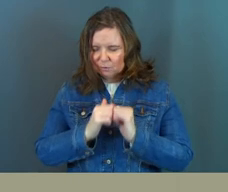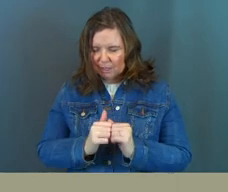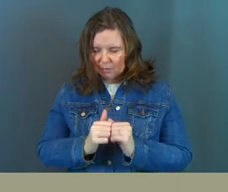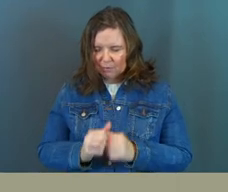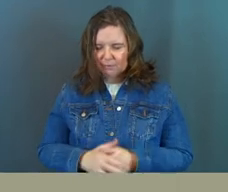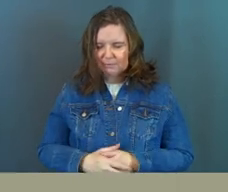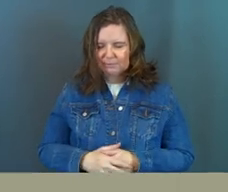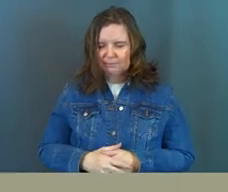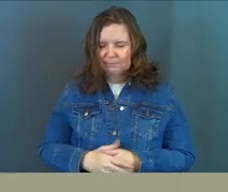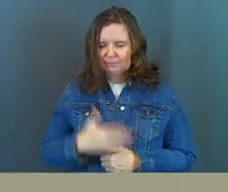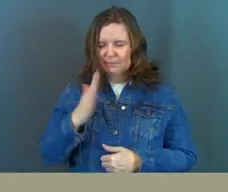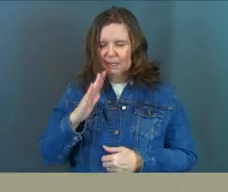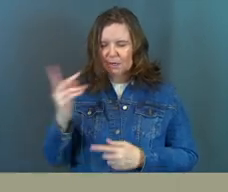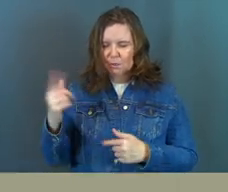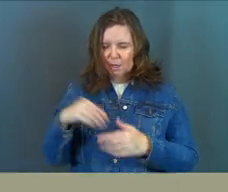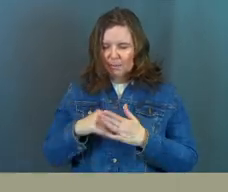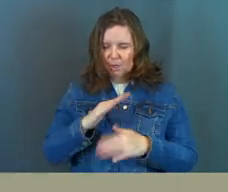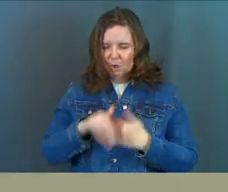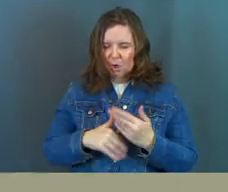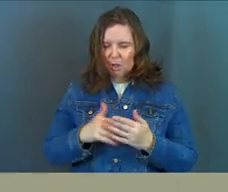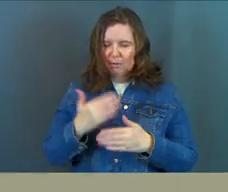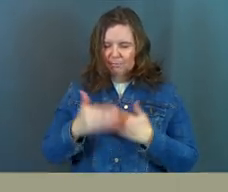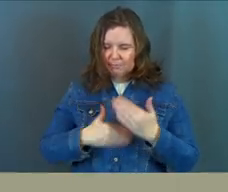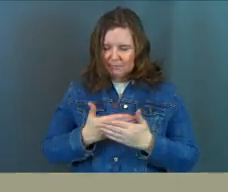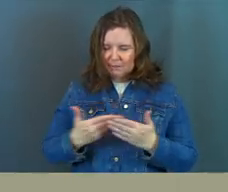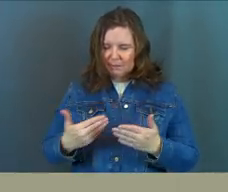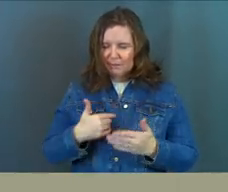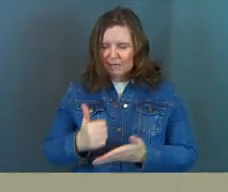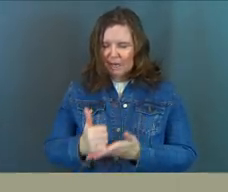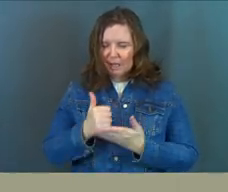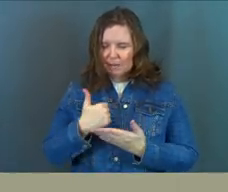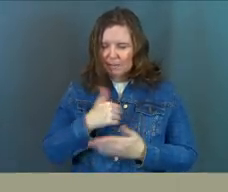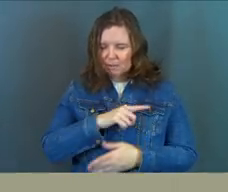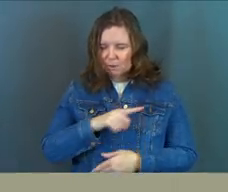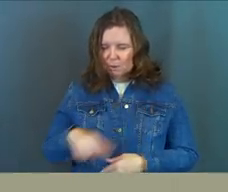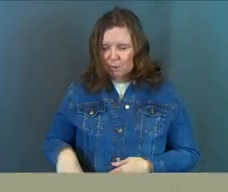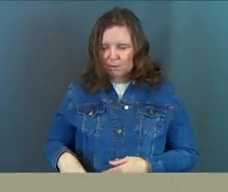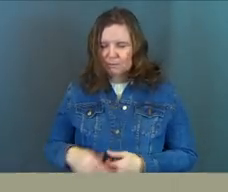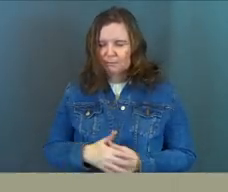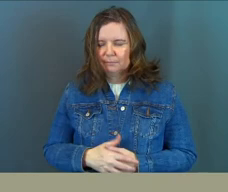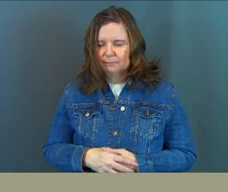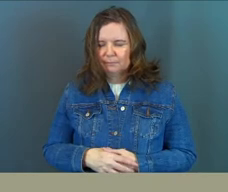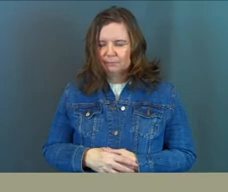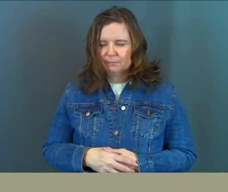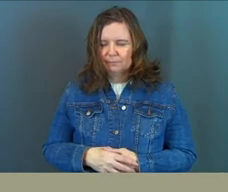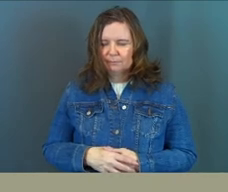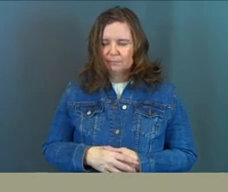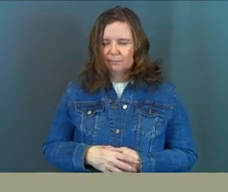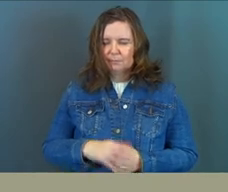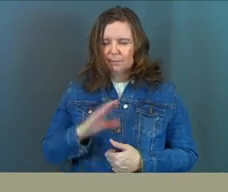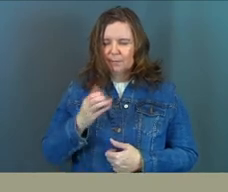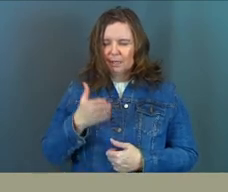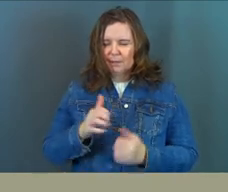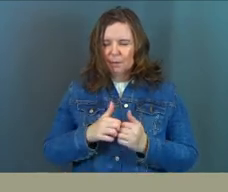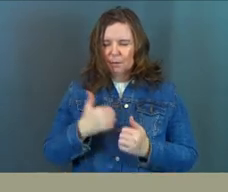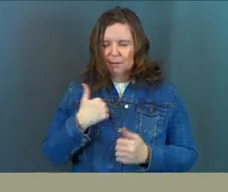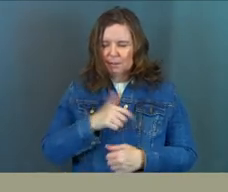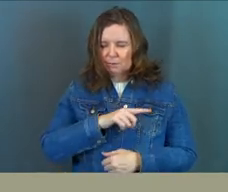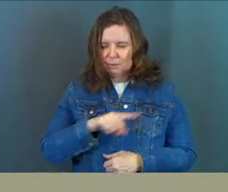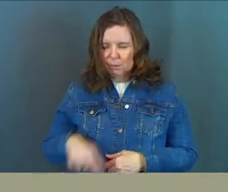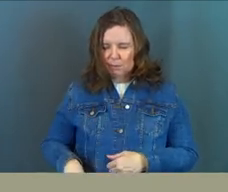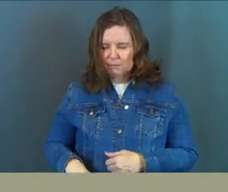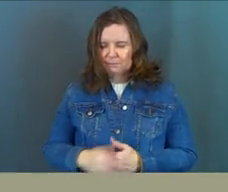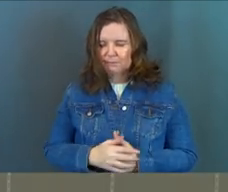together. God, would you just come into all the practical stuff? Would you just help us, Lord? Would you be there with us,